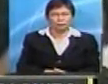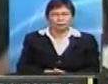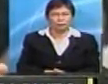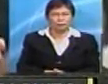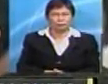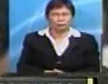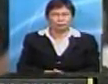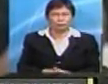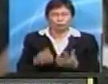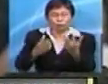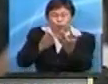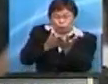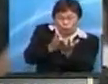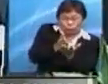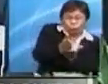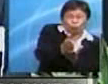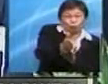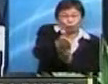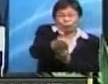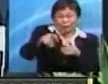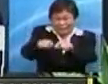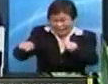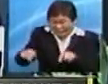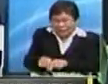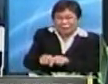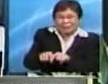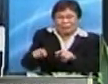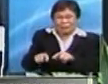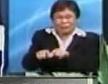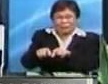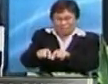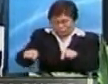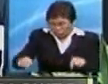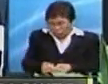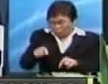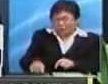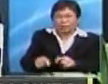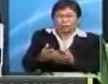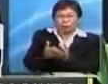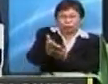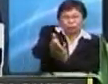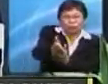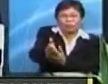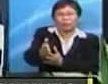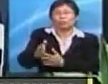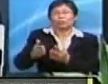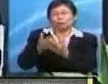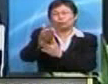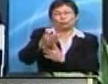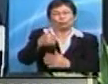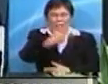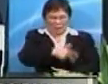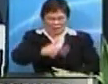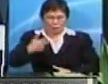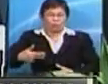just that to get through to where the search areas are, they have to go through Indonesian airspace. The point that I mentioned about the number